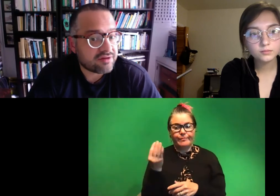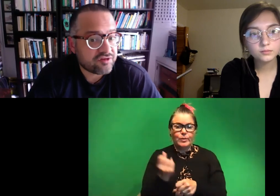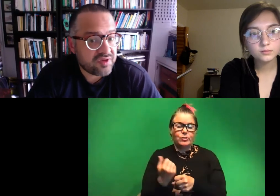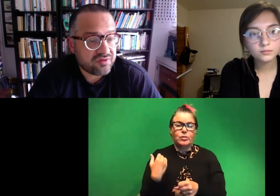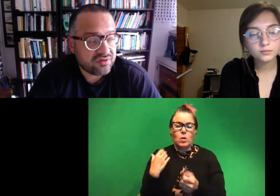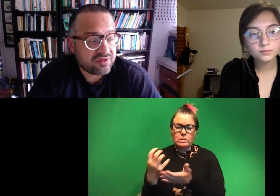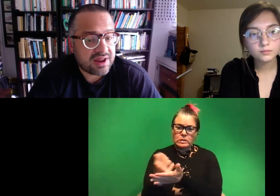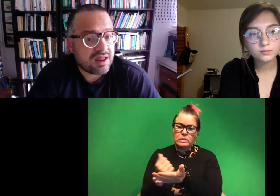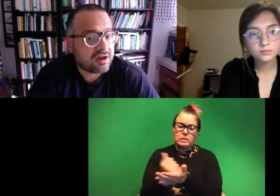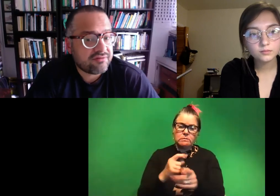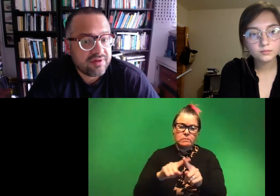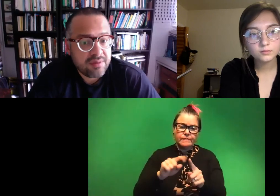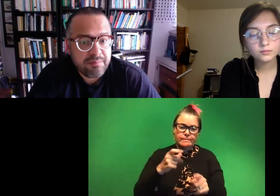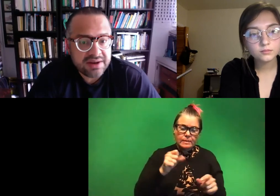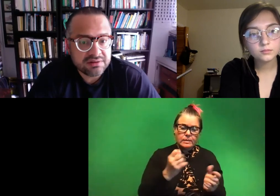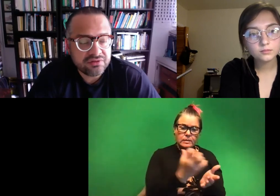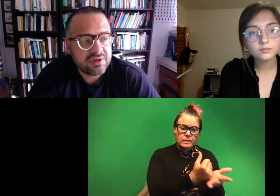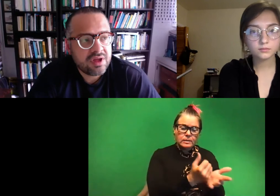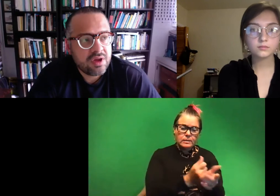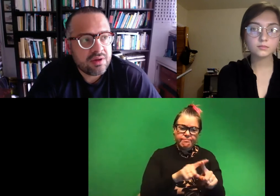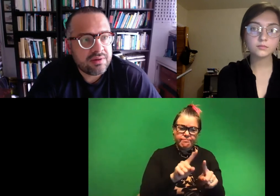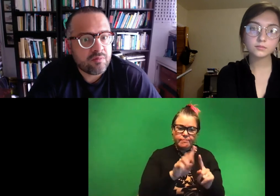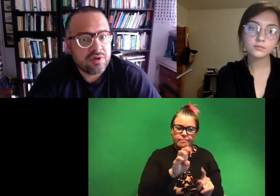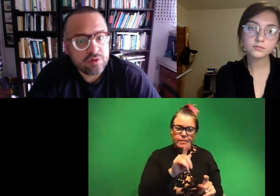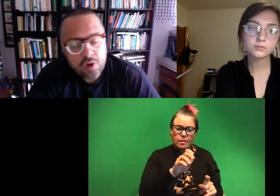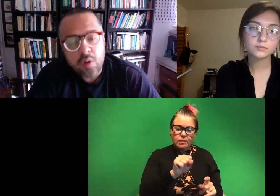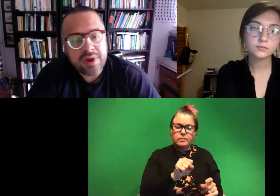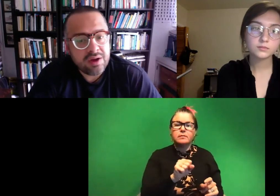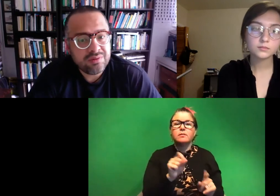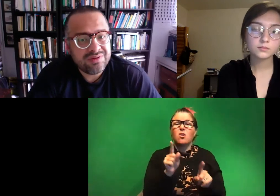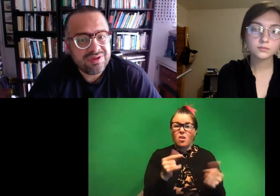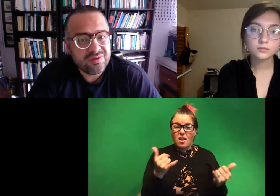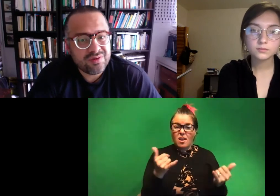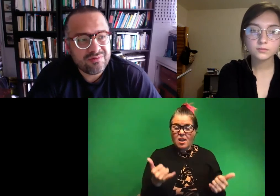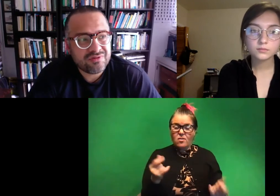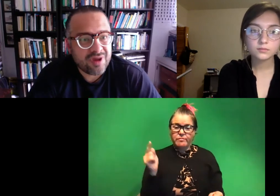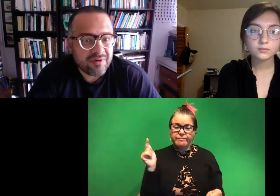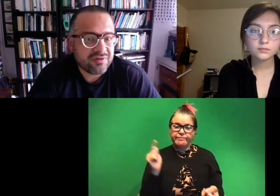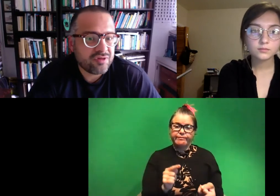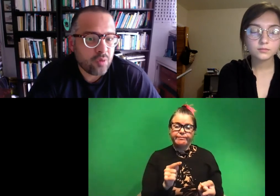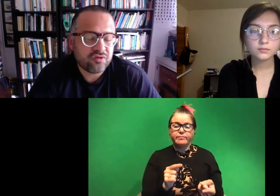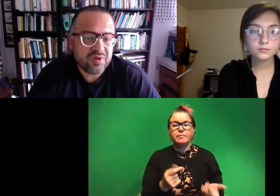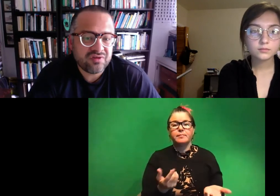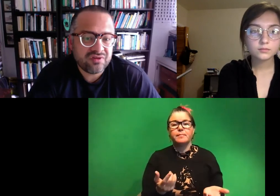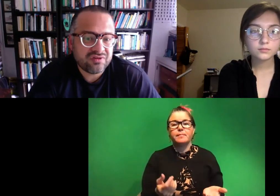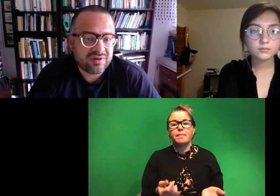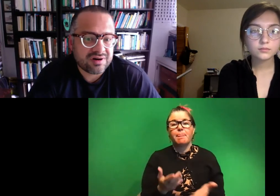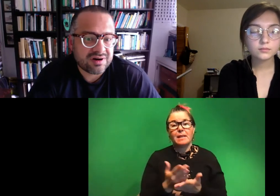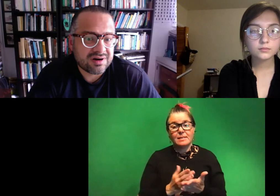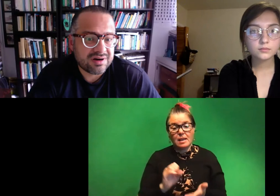lot of species and a lot of beetles, when you go now, some of those